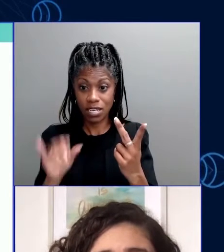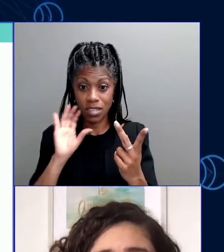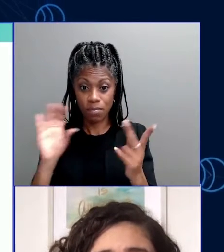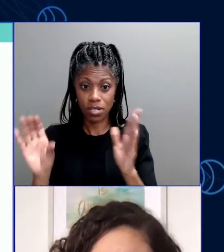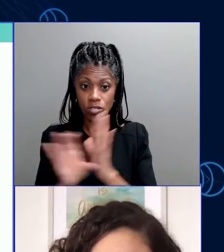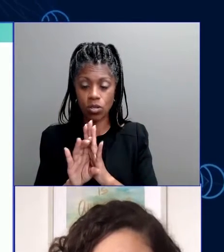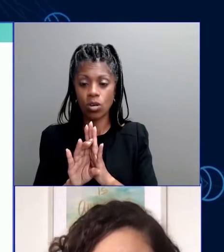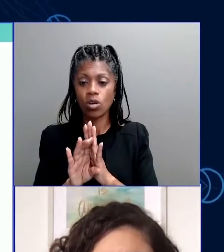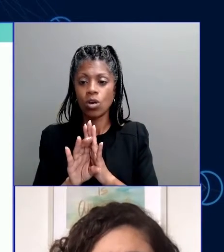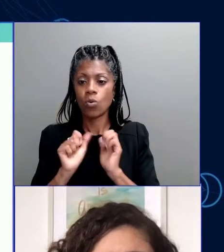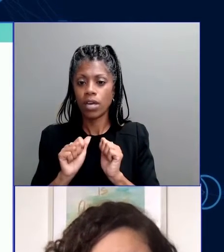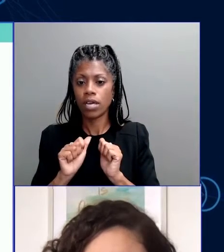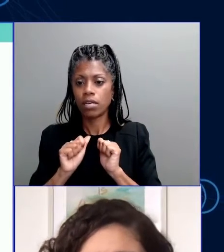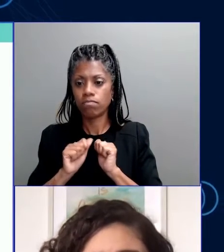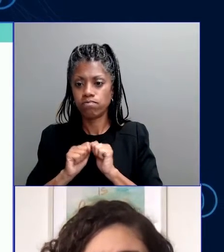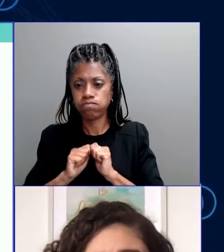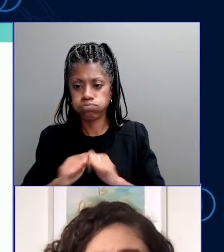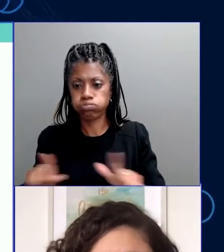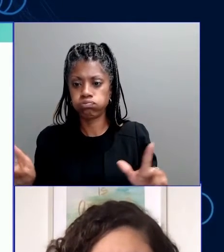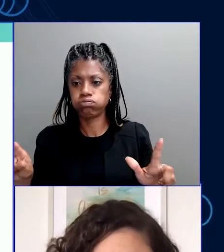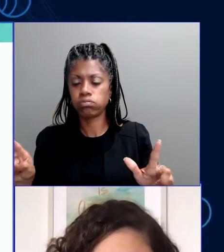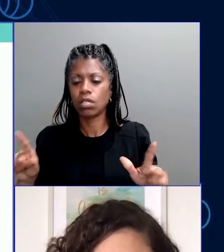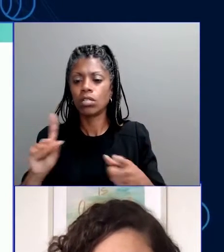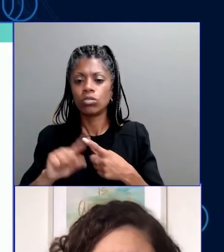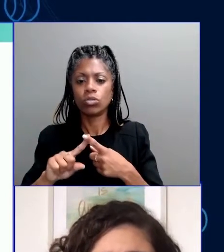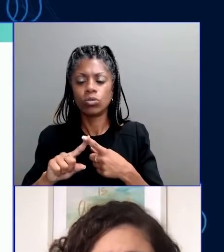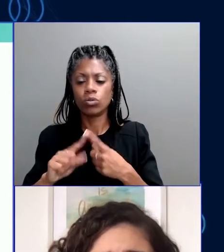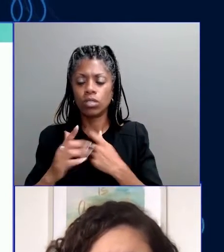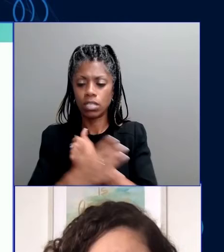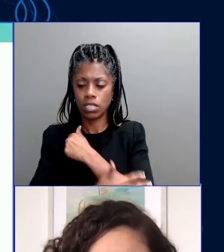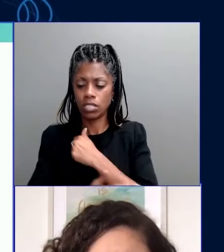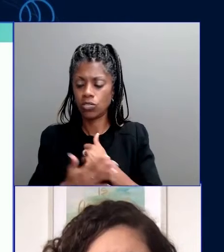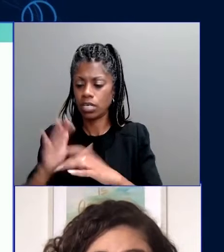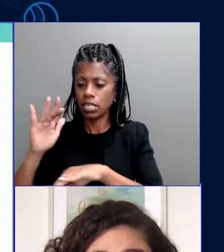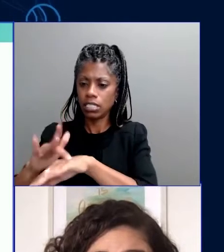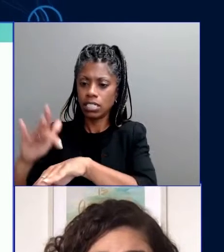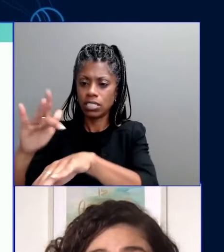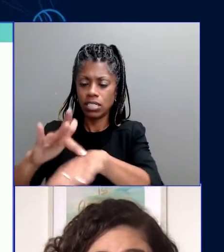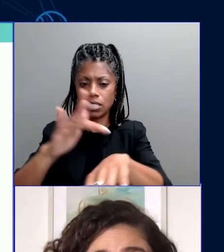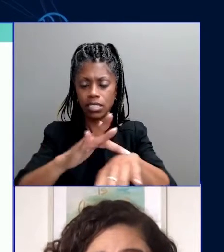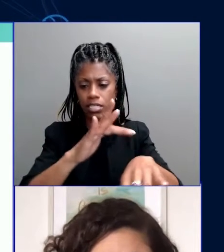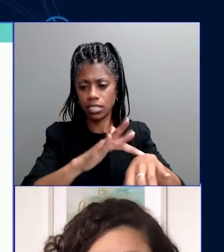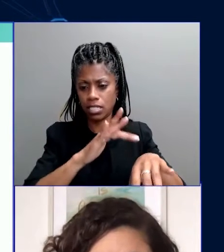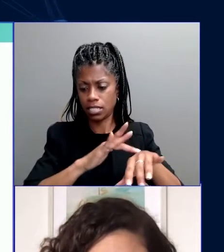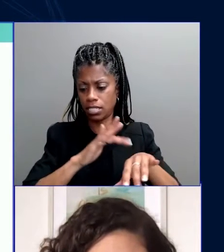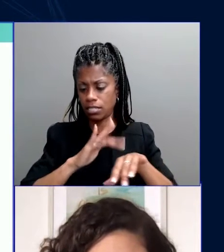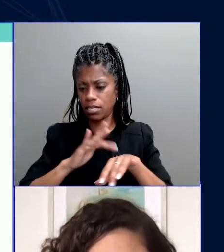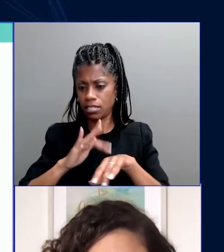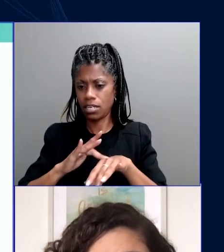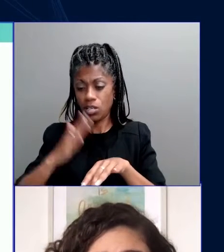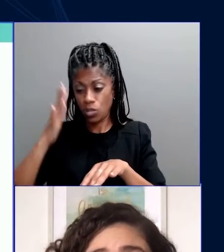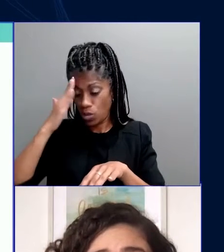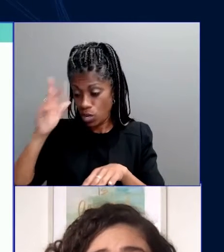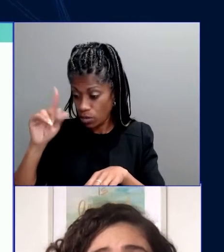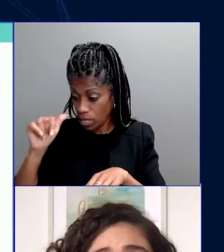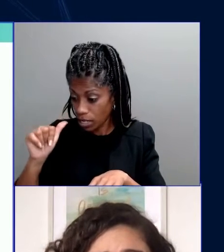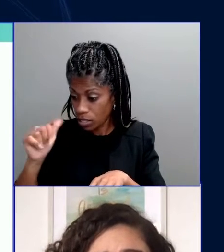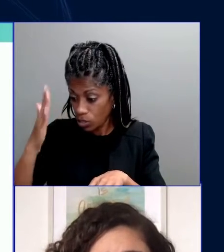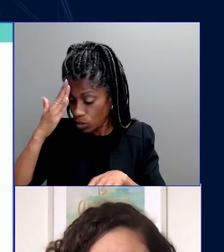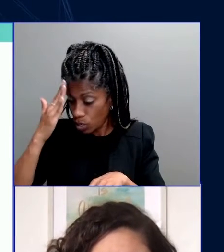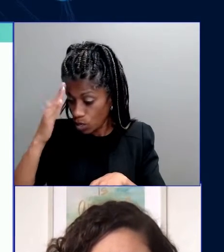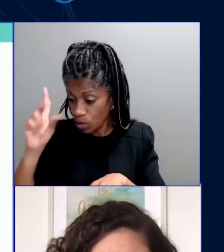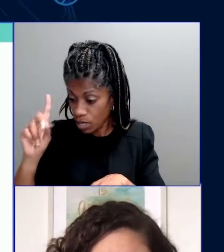with actions, with rallies, with press conferences to ensure that every single American person knew what DACA was, that we were in threat